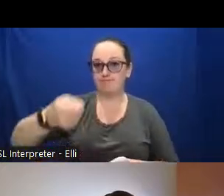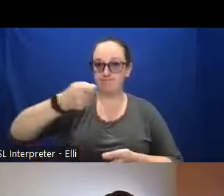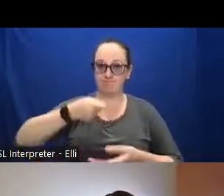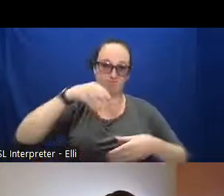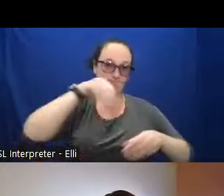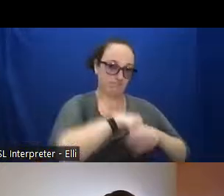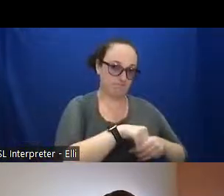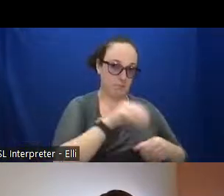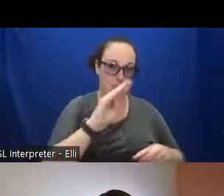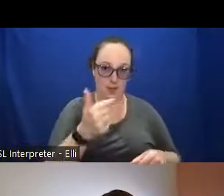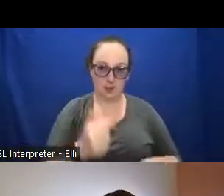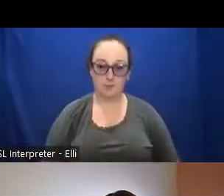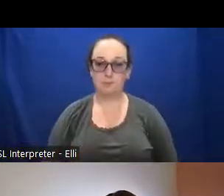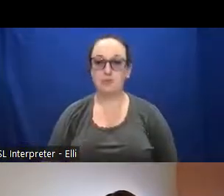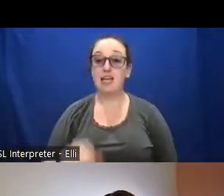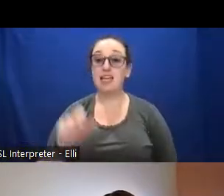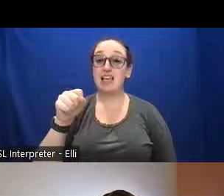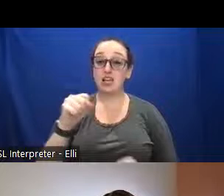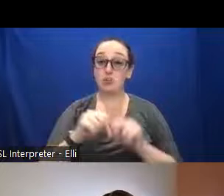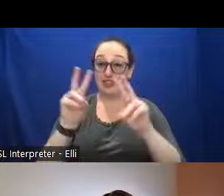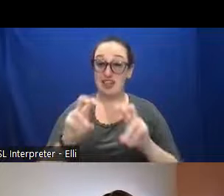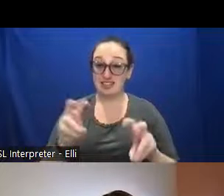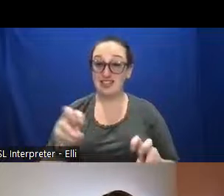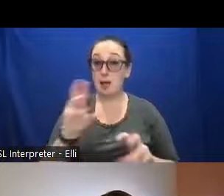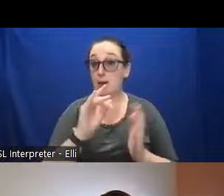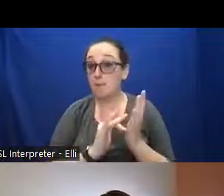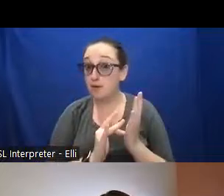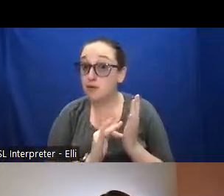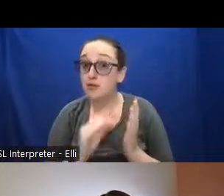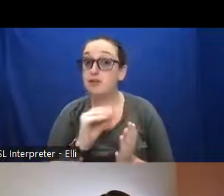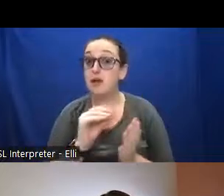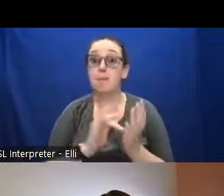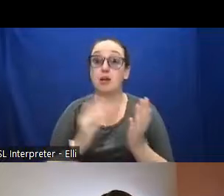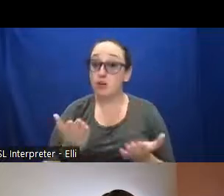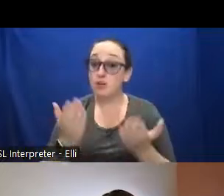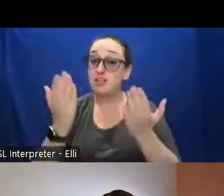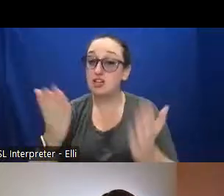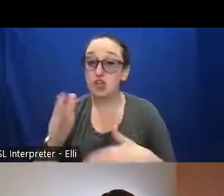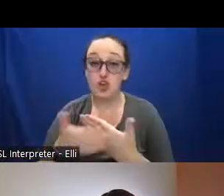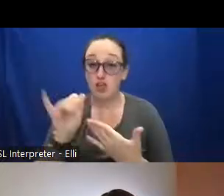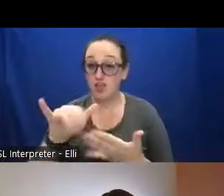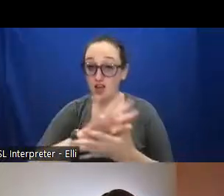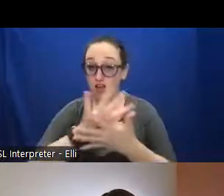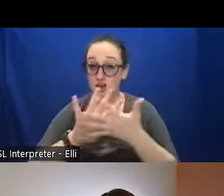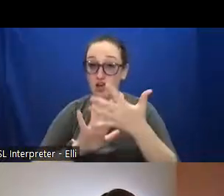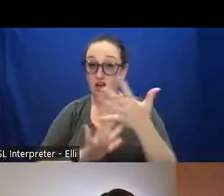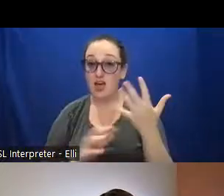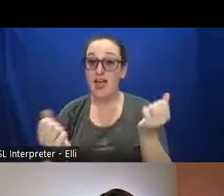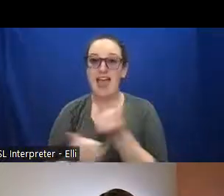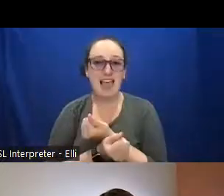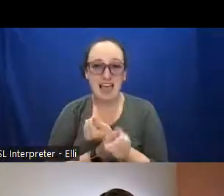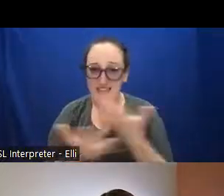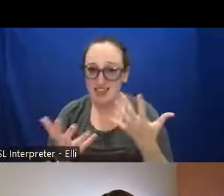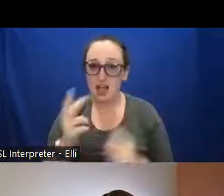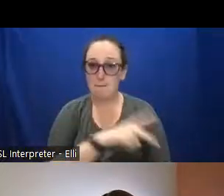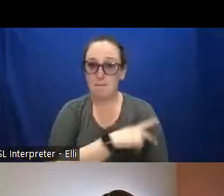not only with the exam, but also with the medications, with the medical recommendations, anything that a patient comes to the